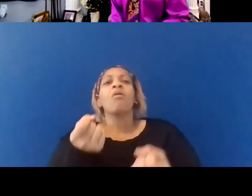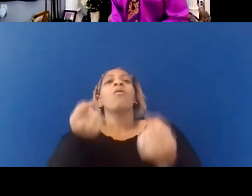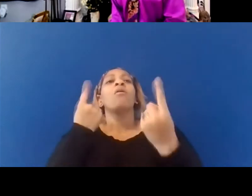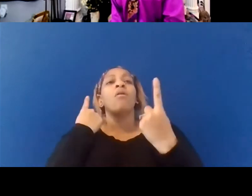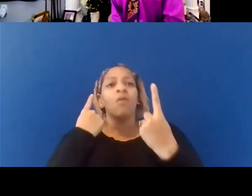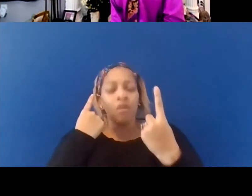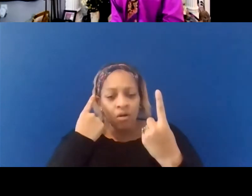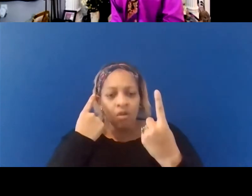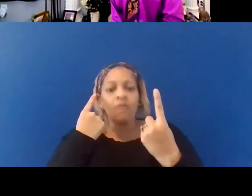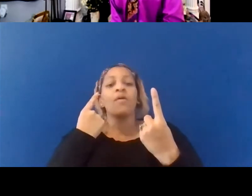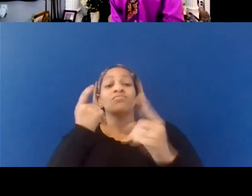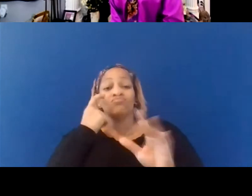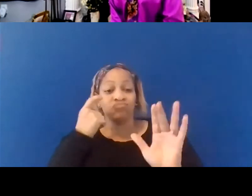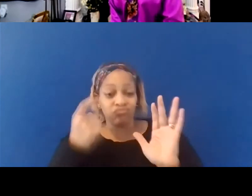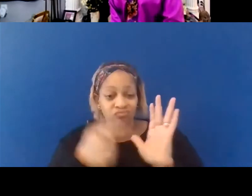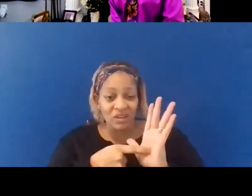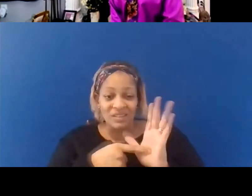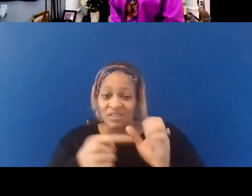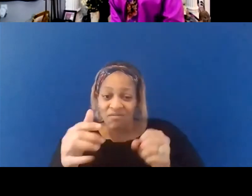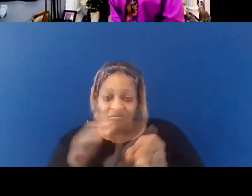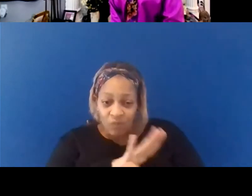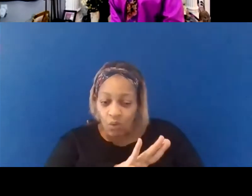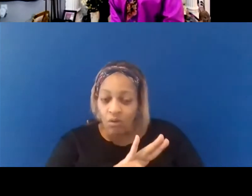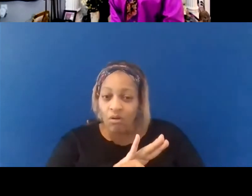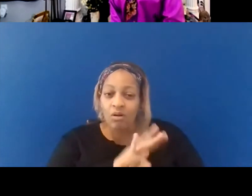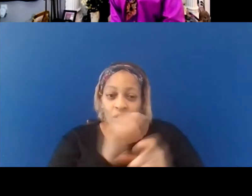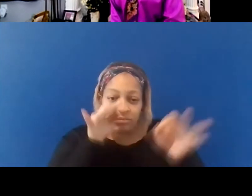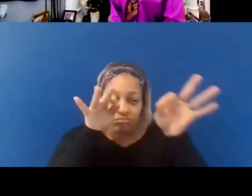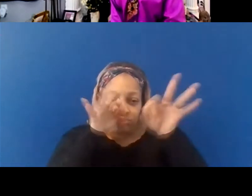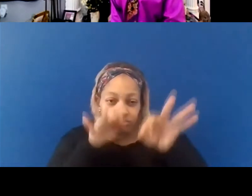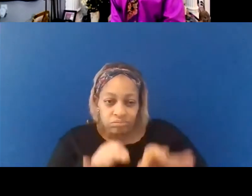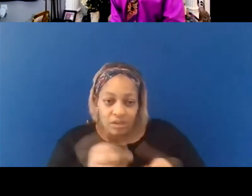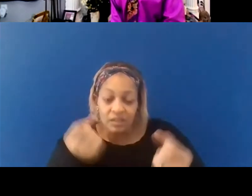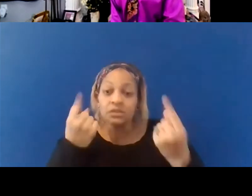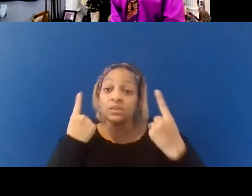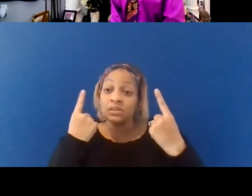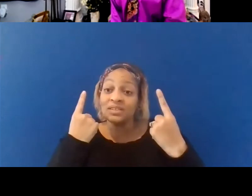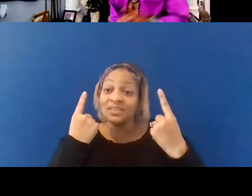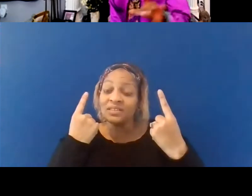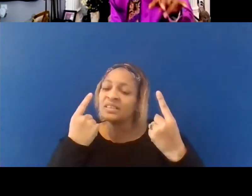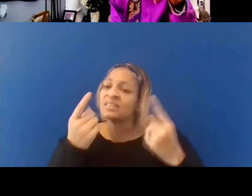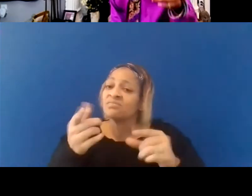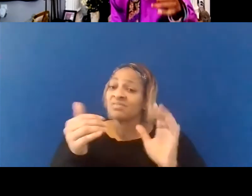recognize the full implications of. So